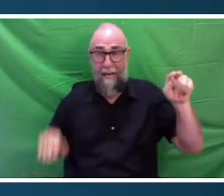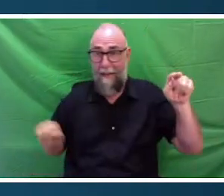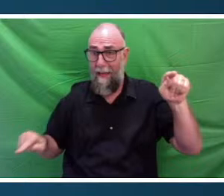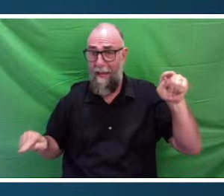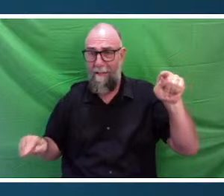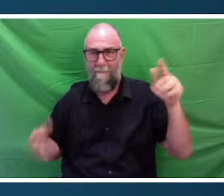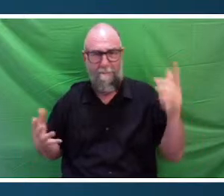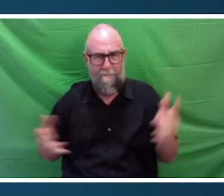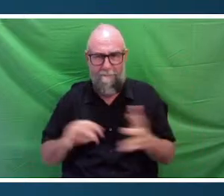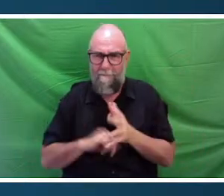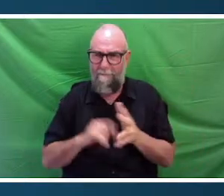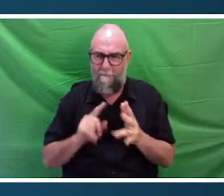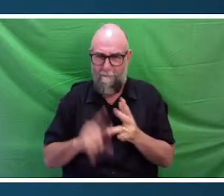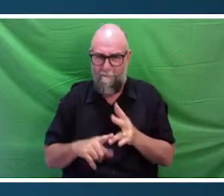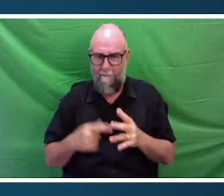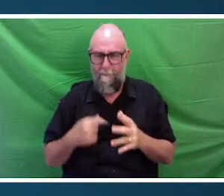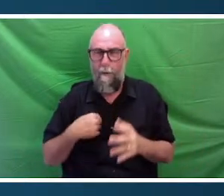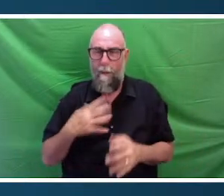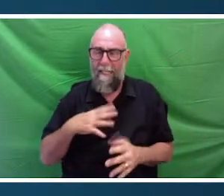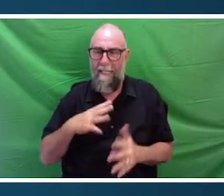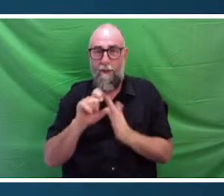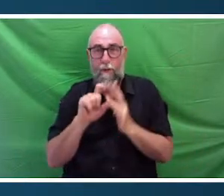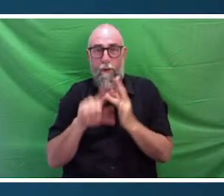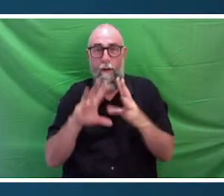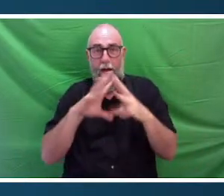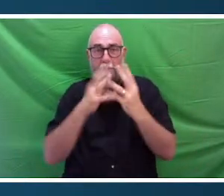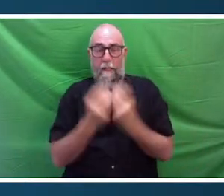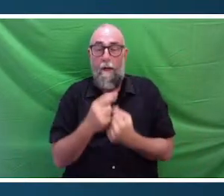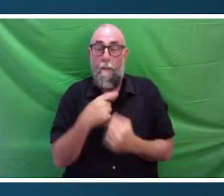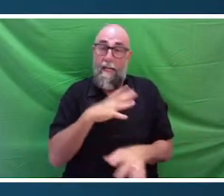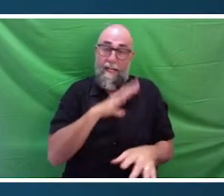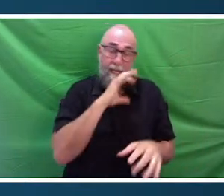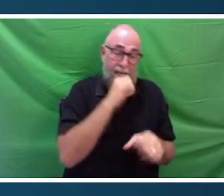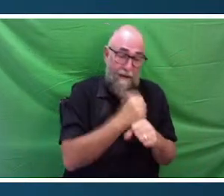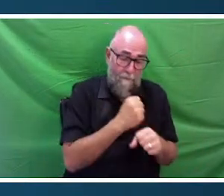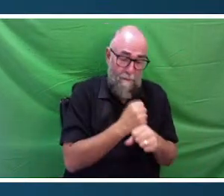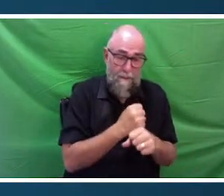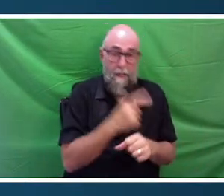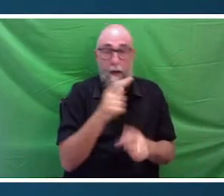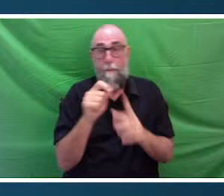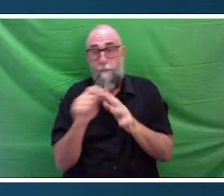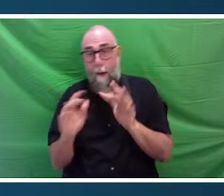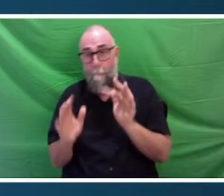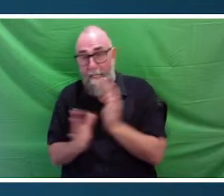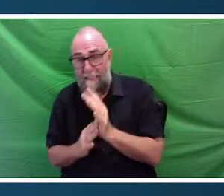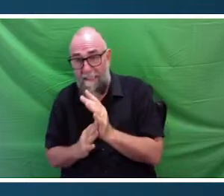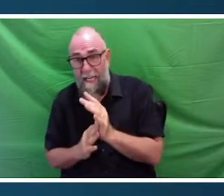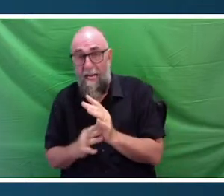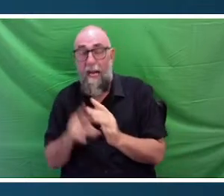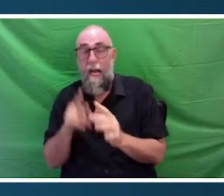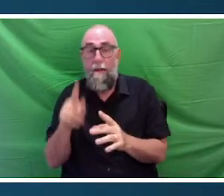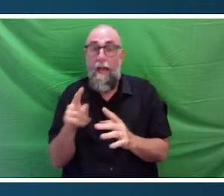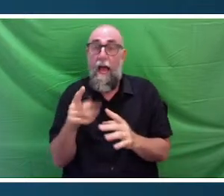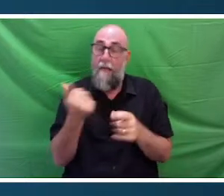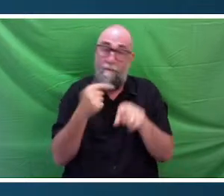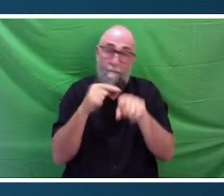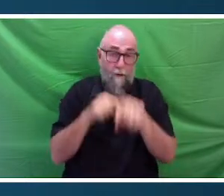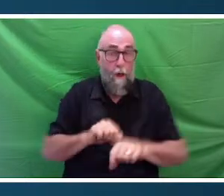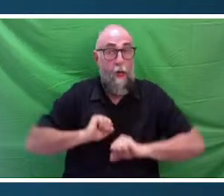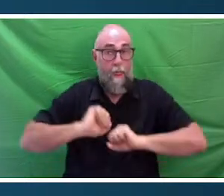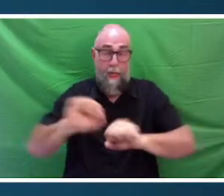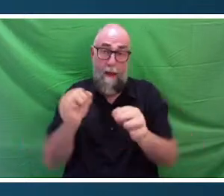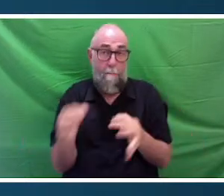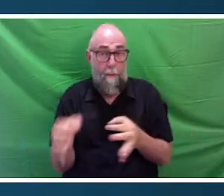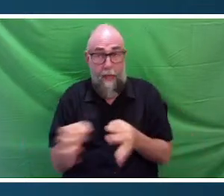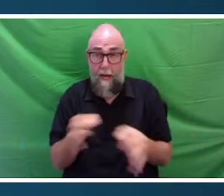everything at the same time. The politician, the prime minister discussing with the prime minister, they do have an agenda, and that